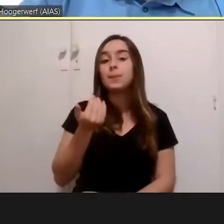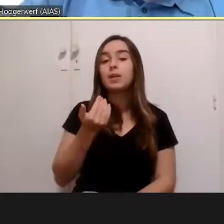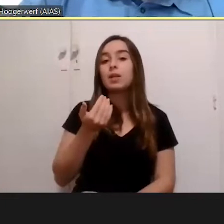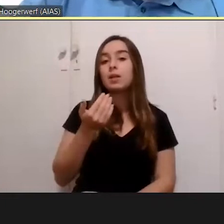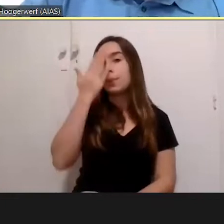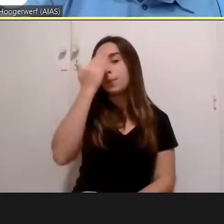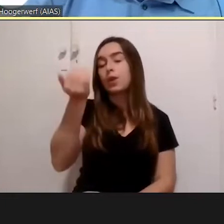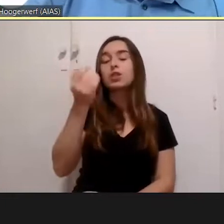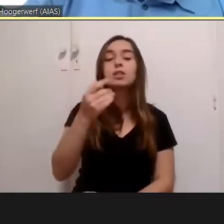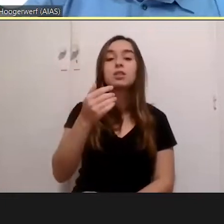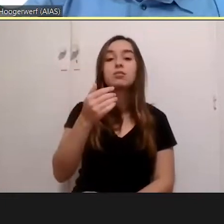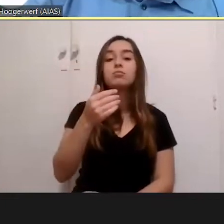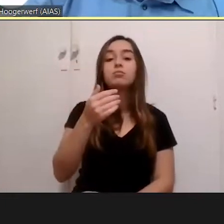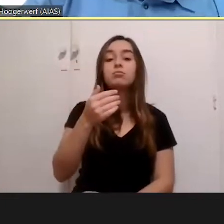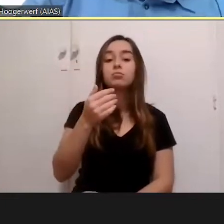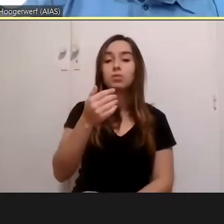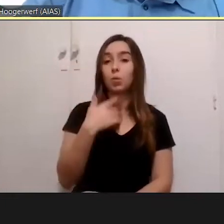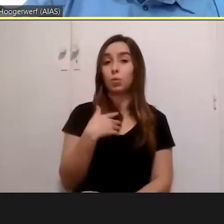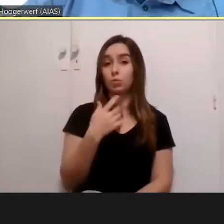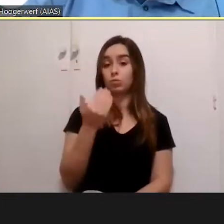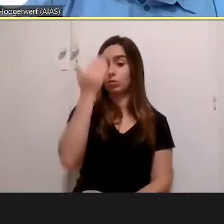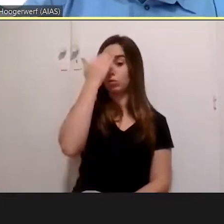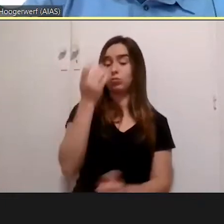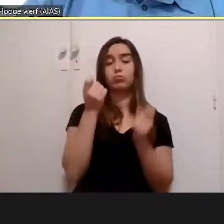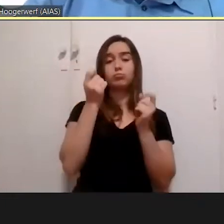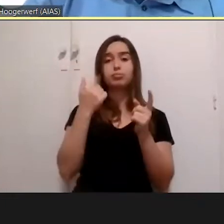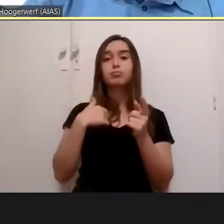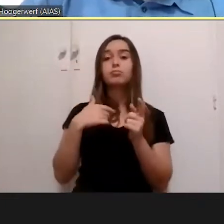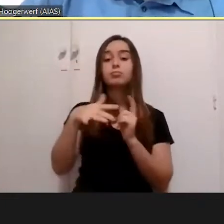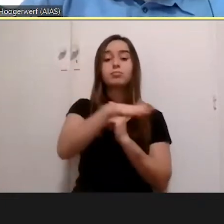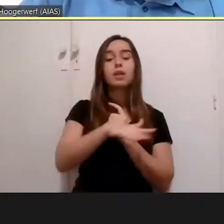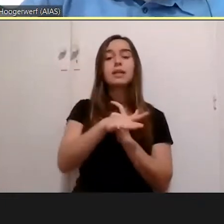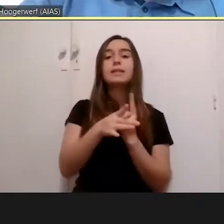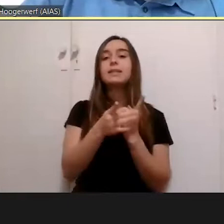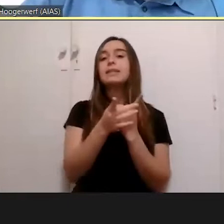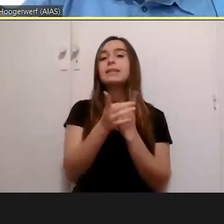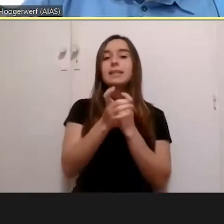better integrate, so to maximize well-being and self-determination,